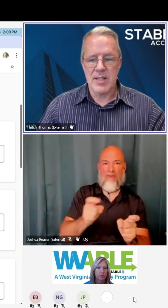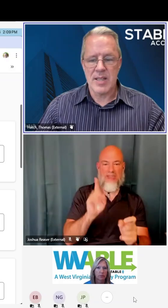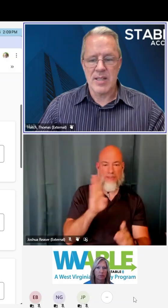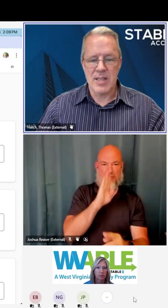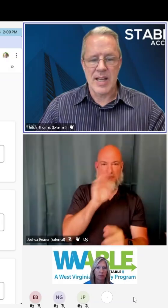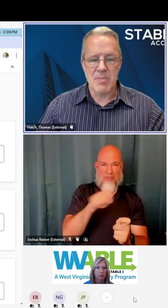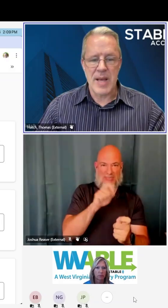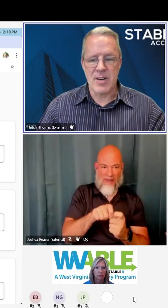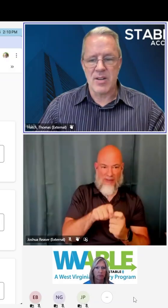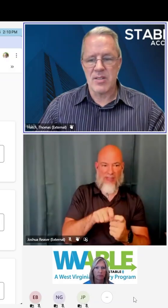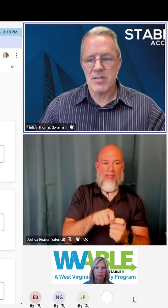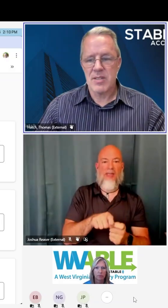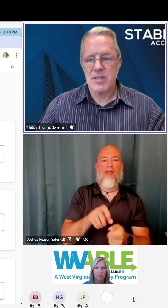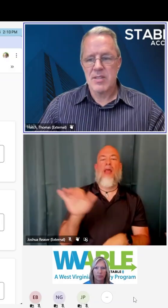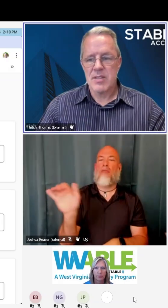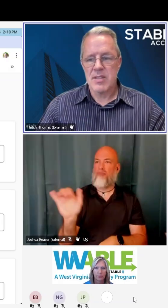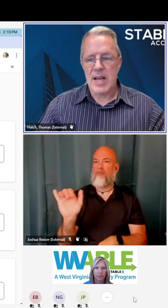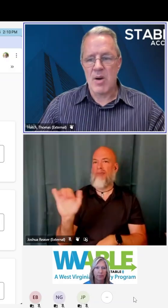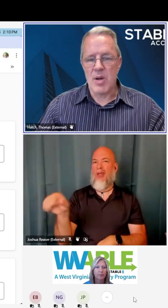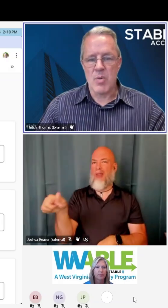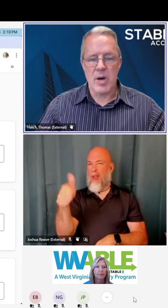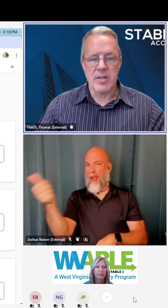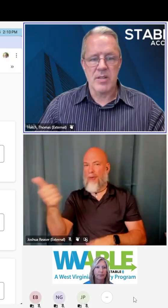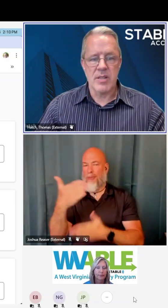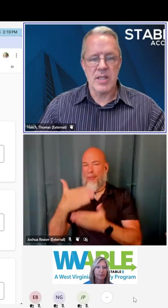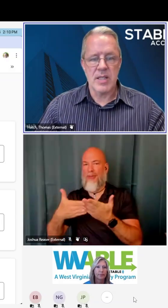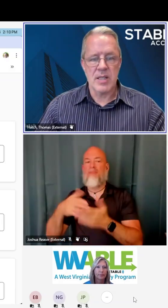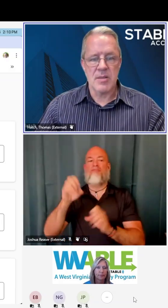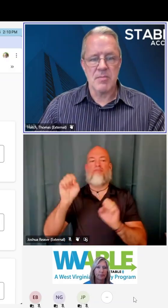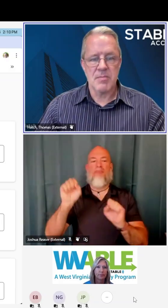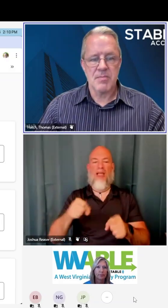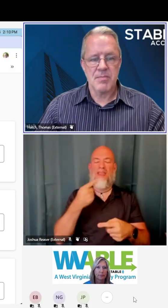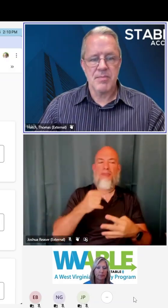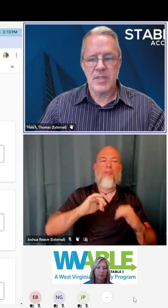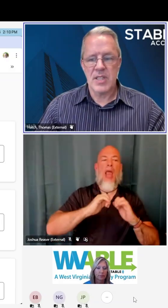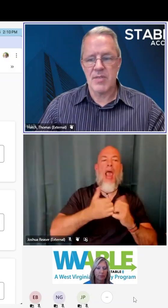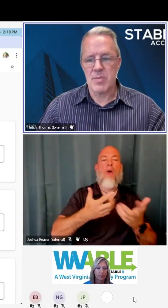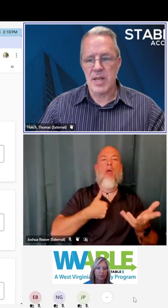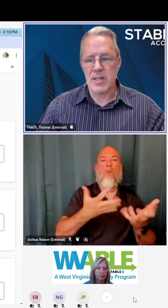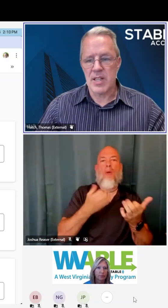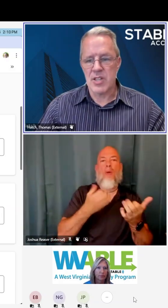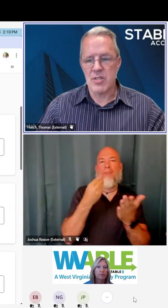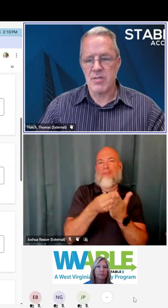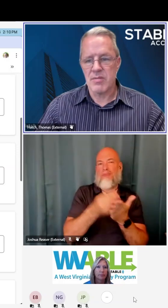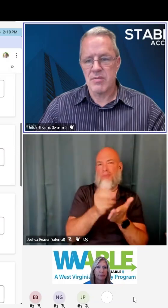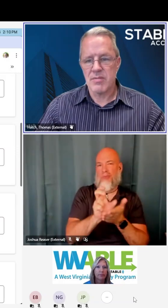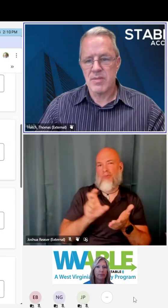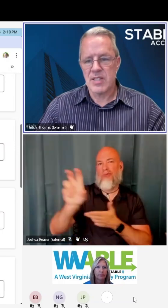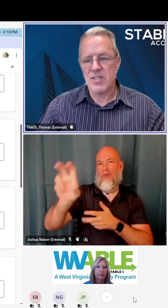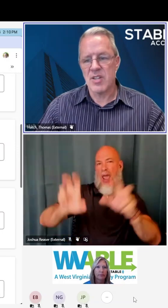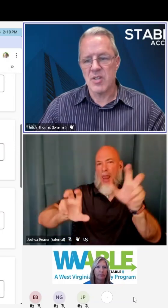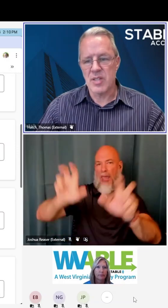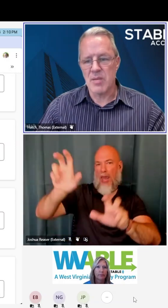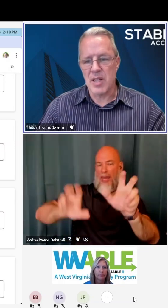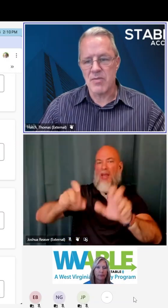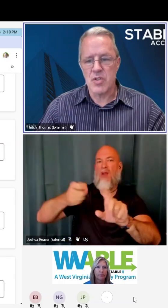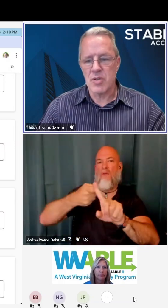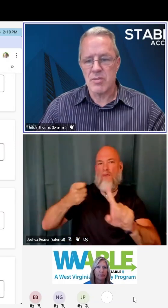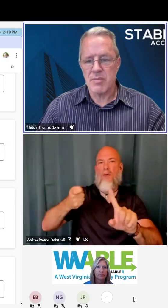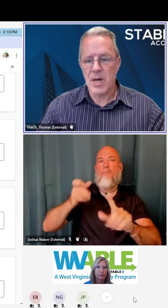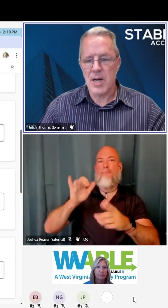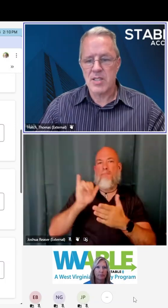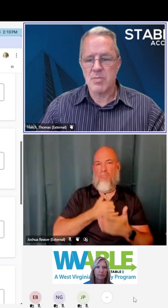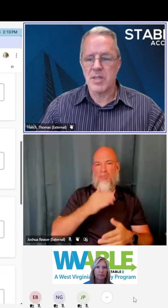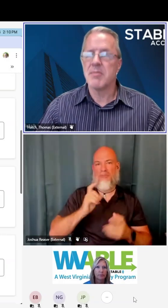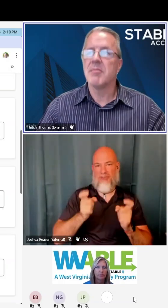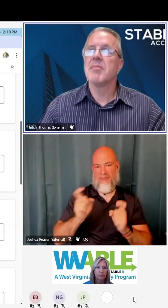in a like manner how I want the investment allocation. It's still done by the